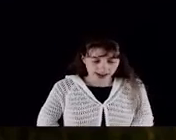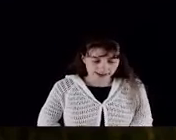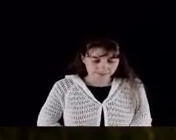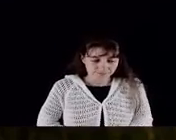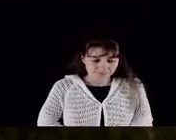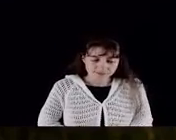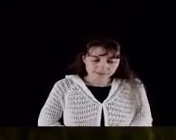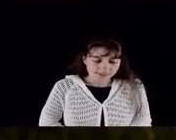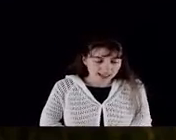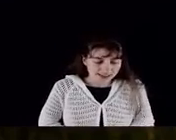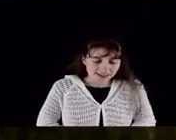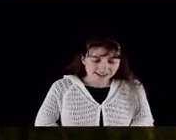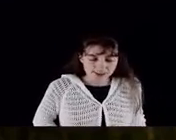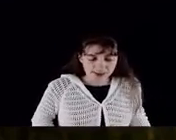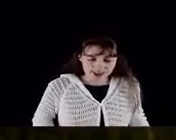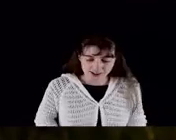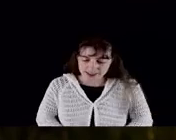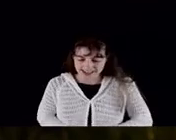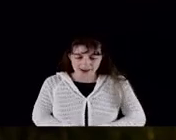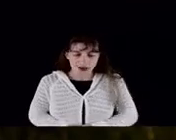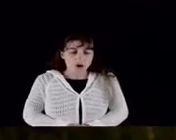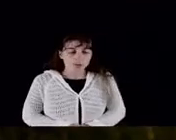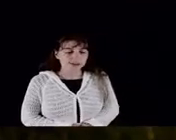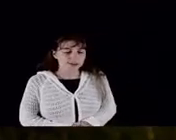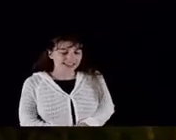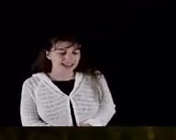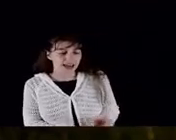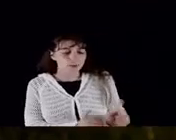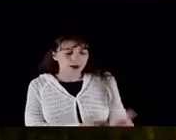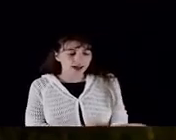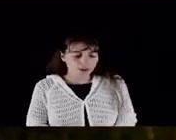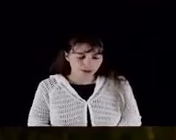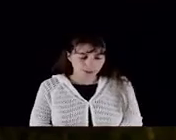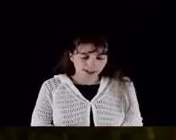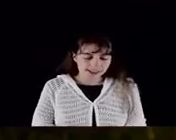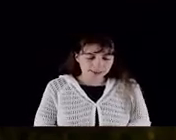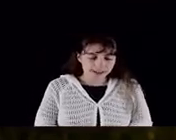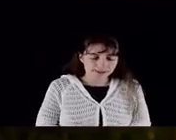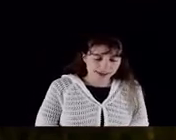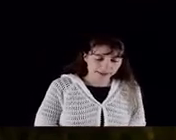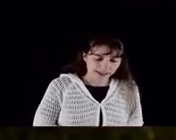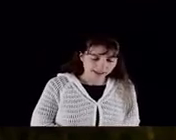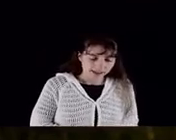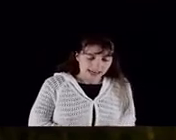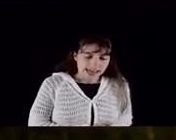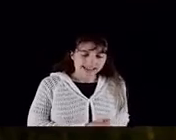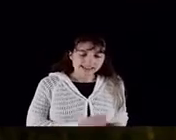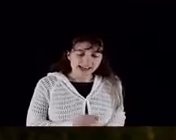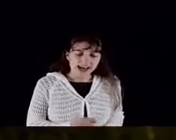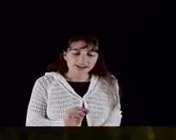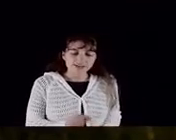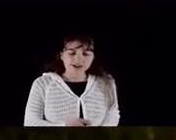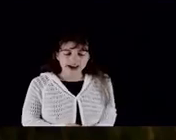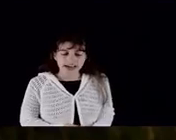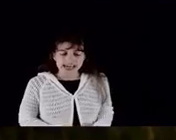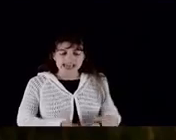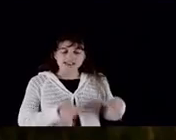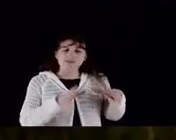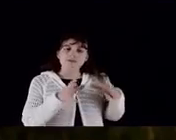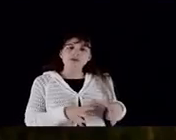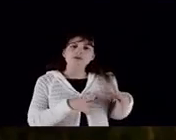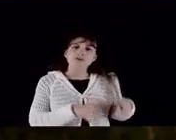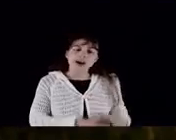God, there's these precious words that I once read. It said, "A well-ordered, well-disciplined family in the sight of God